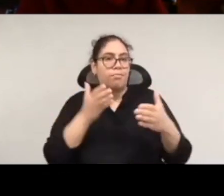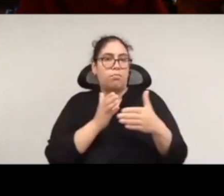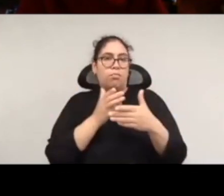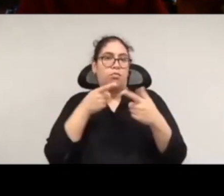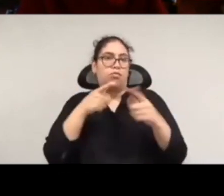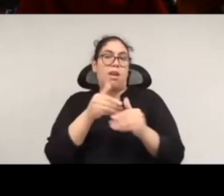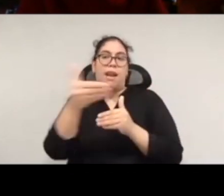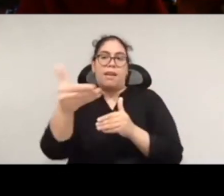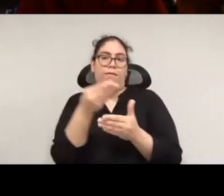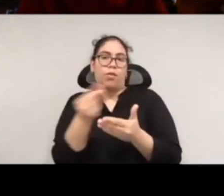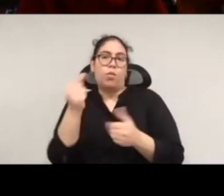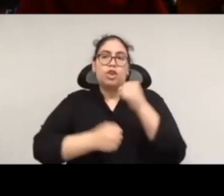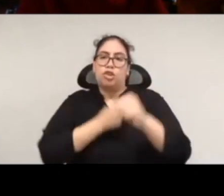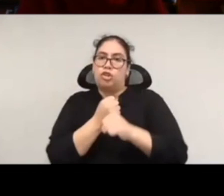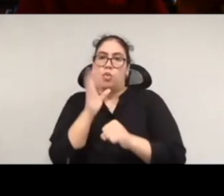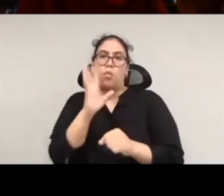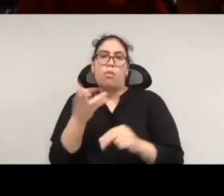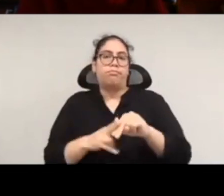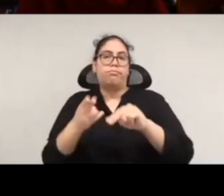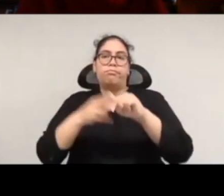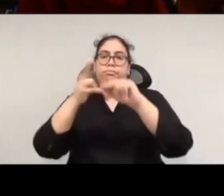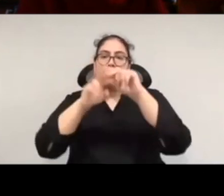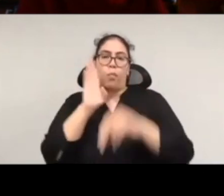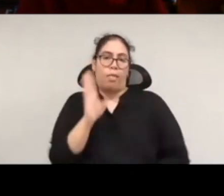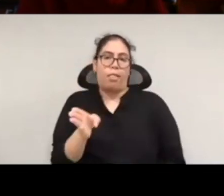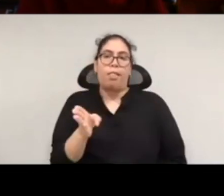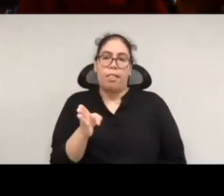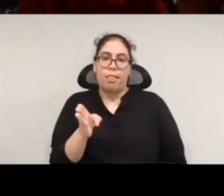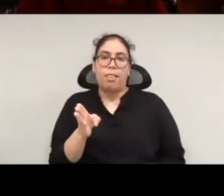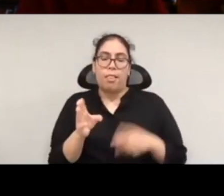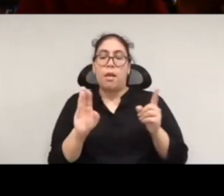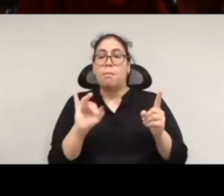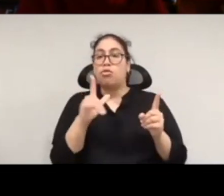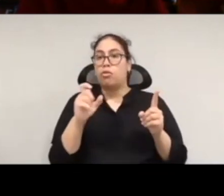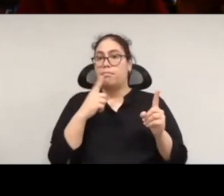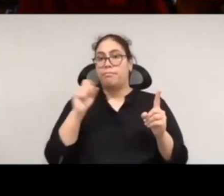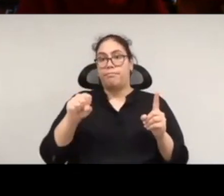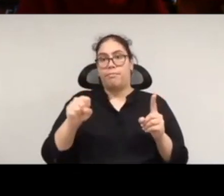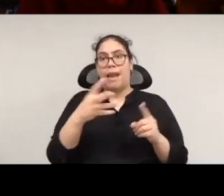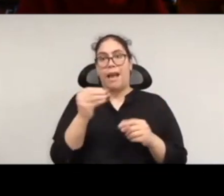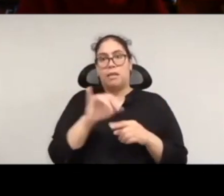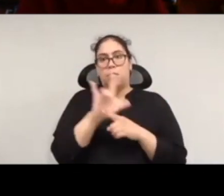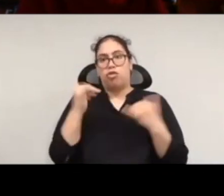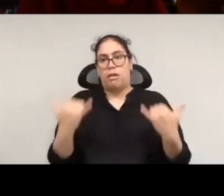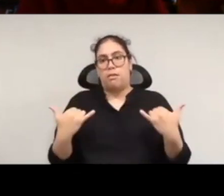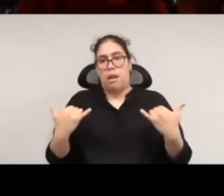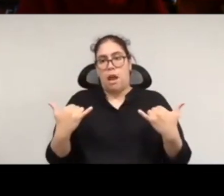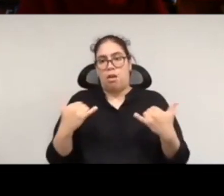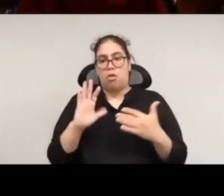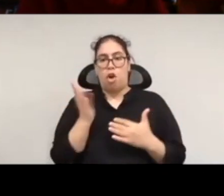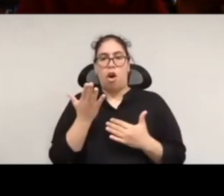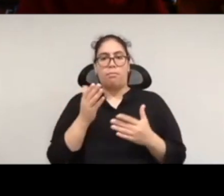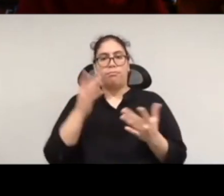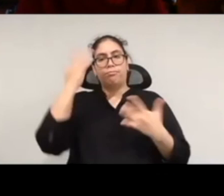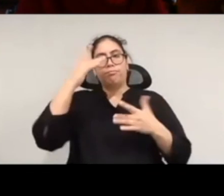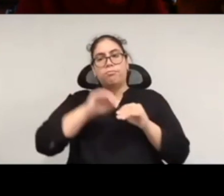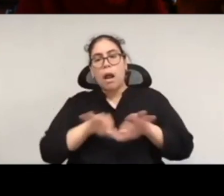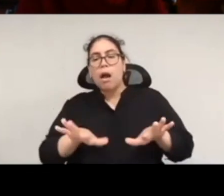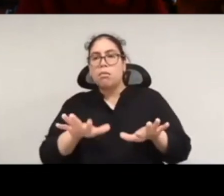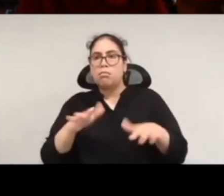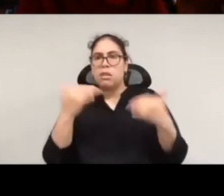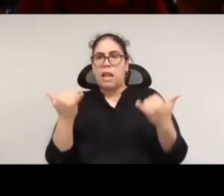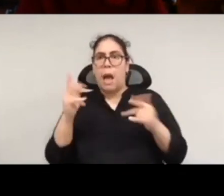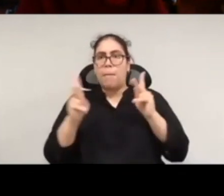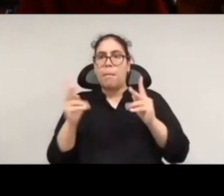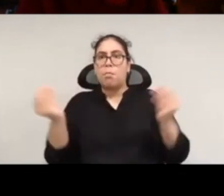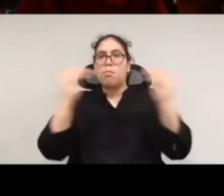hopeful for. That's right. And not only that, in the times of this current pandemic, there has been more media consumption probably than ever in